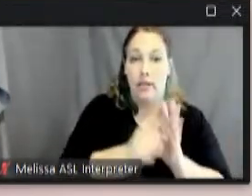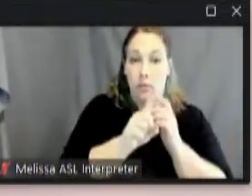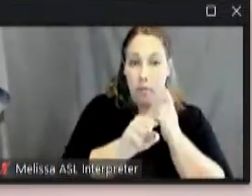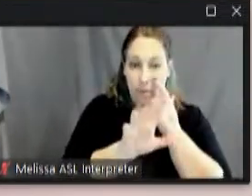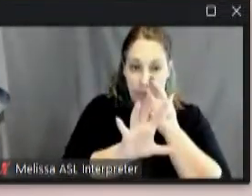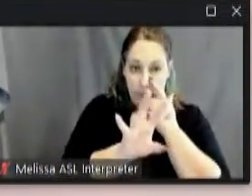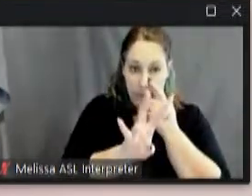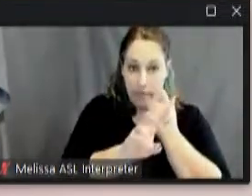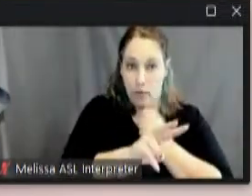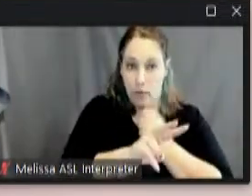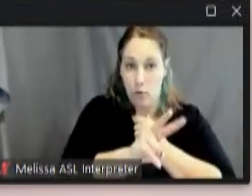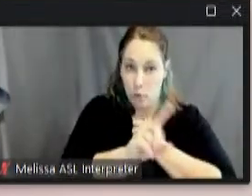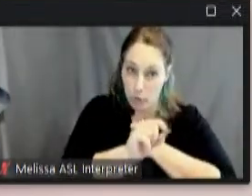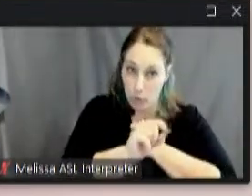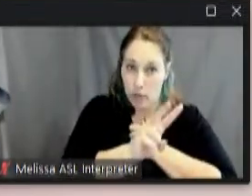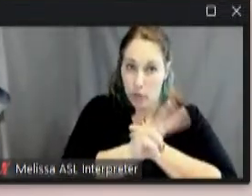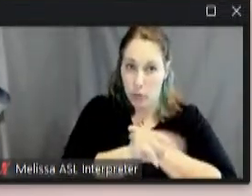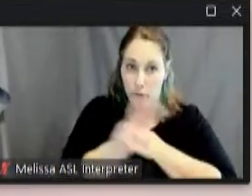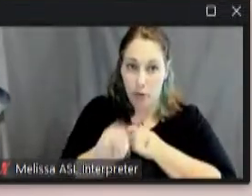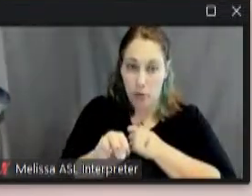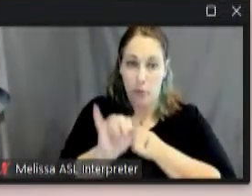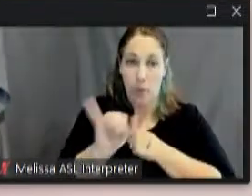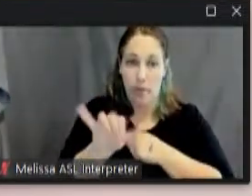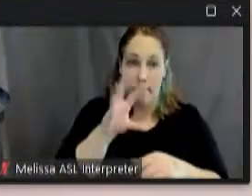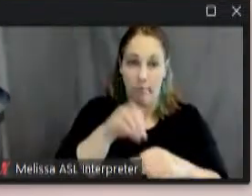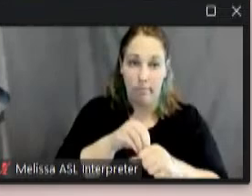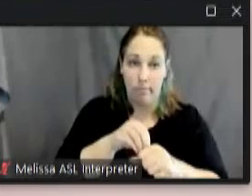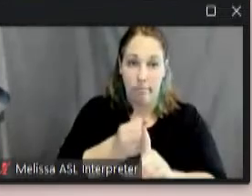that contains the general